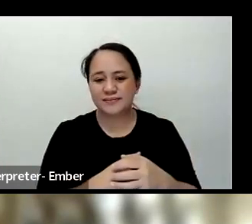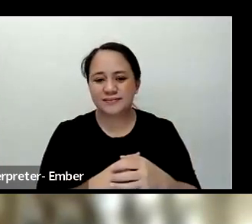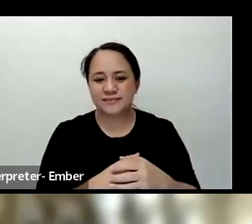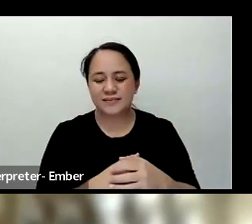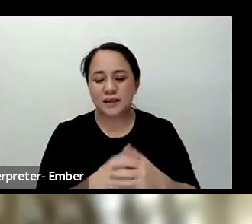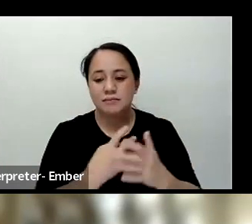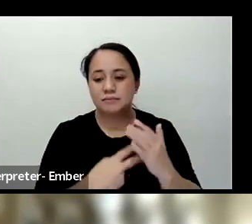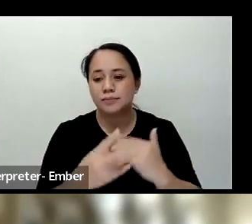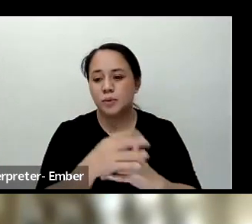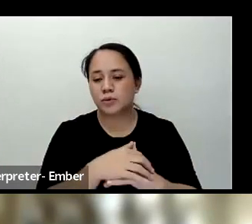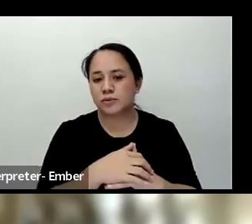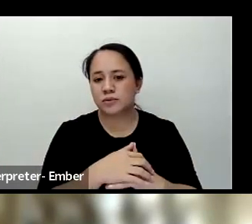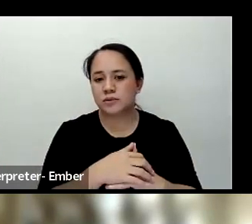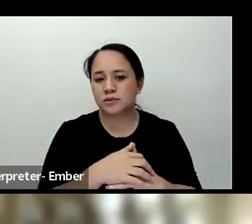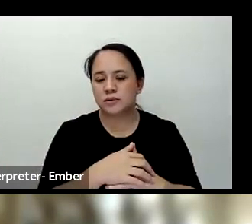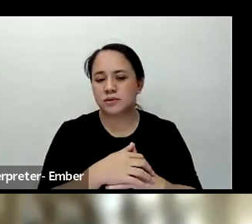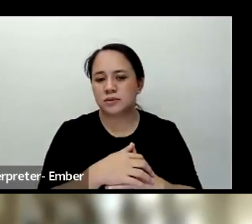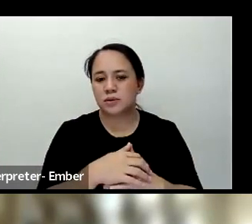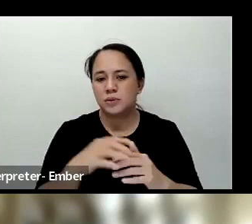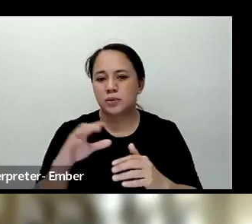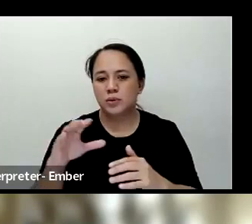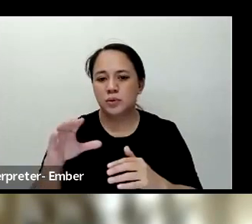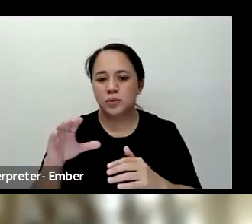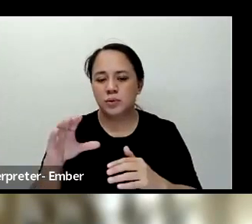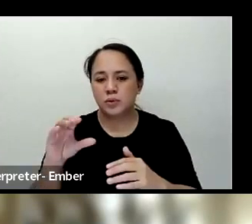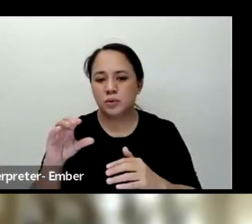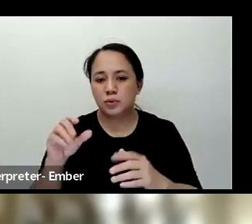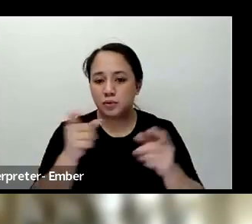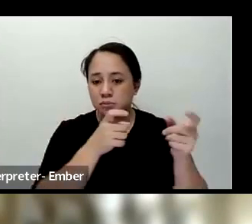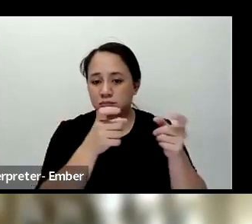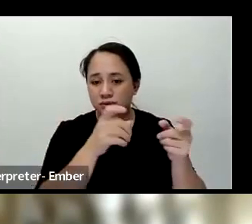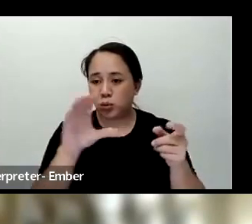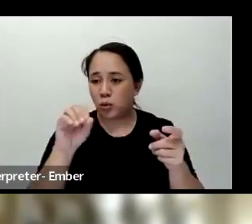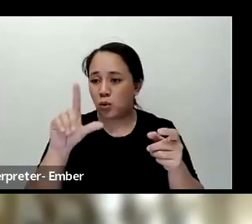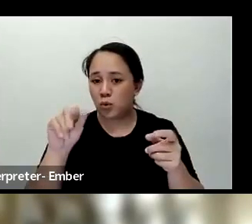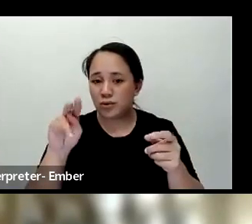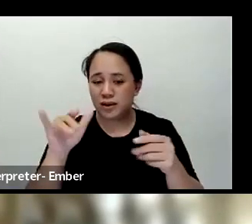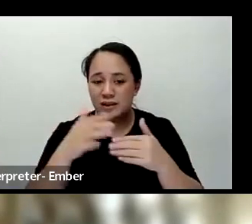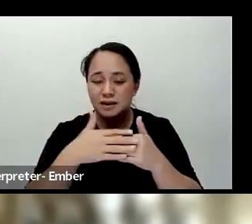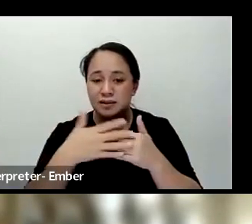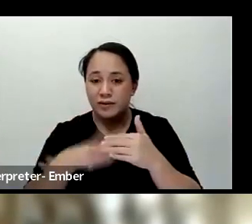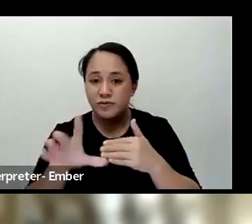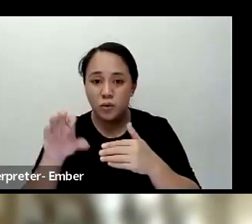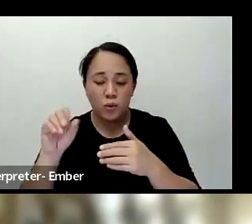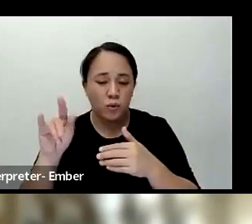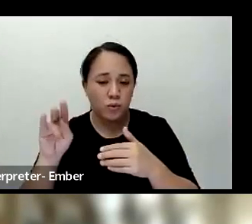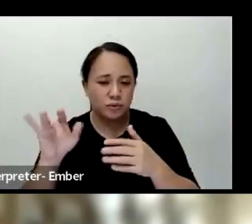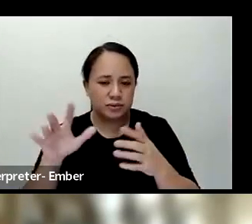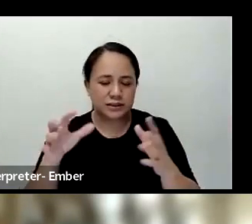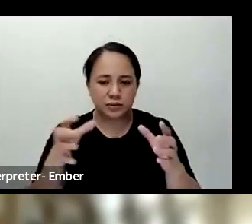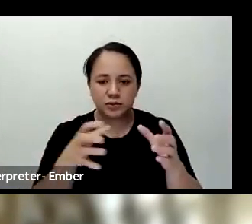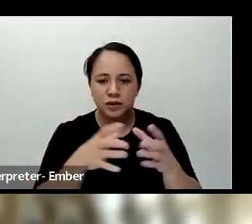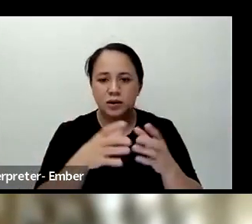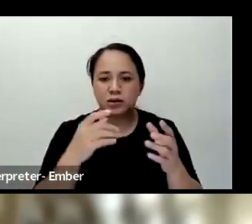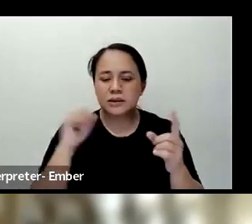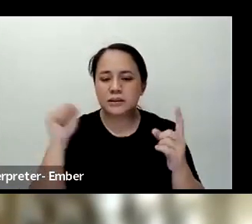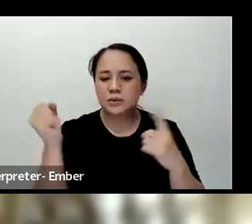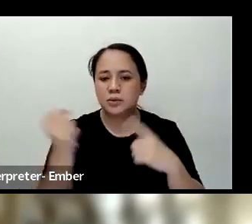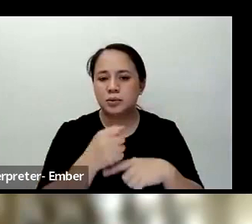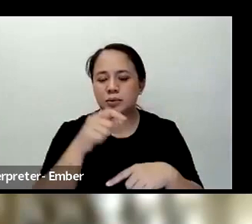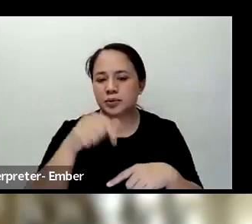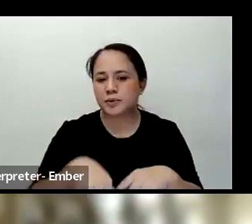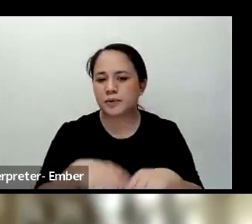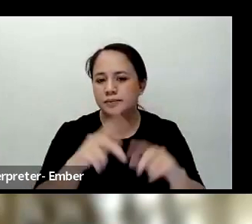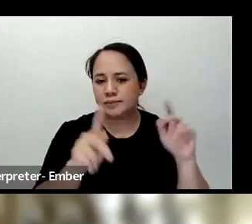both in the colonial and in the post-colonial sector. Having an impact on the state of population, the